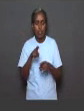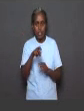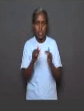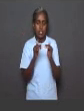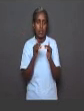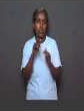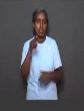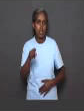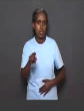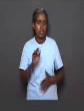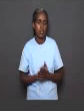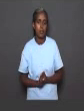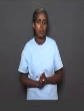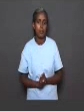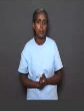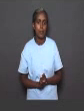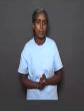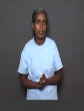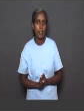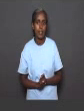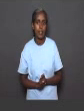x equals x.